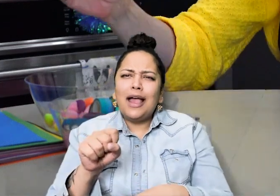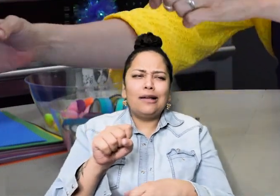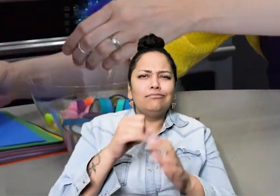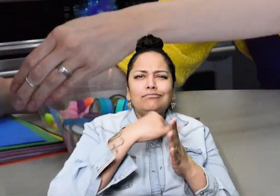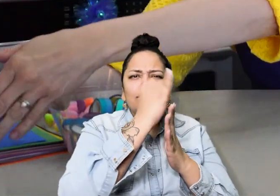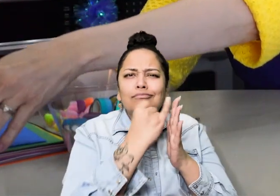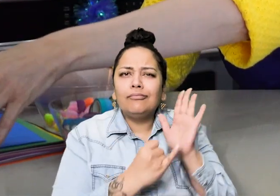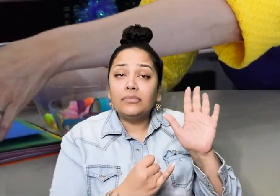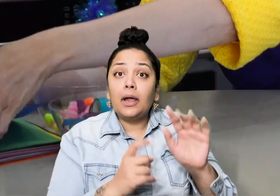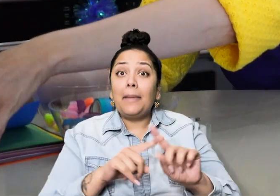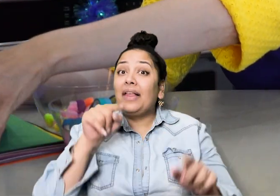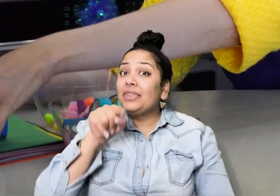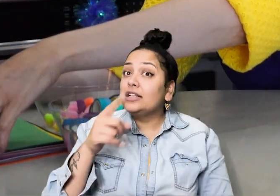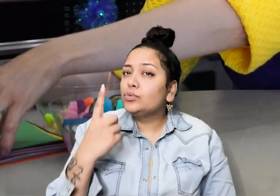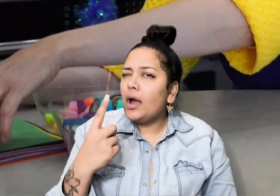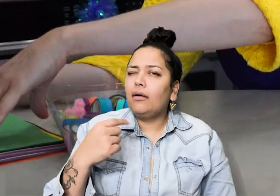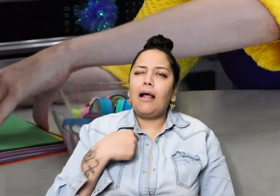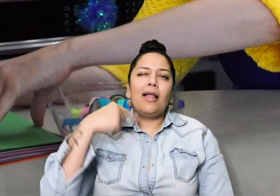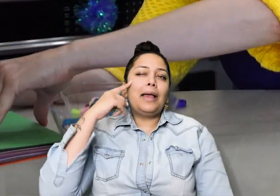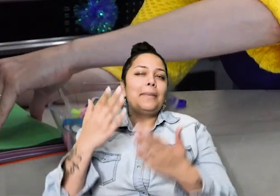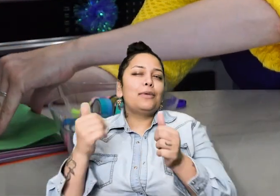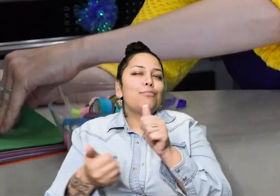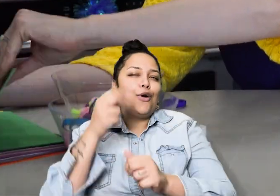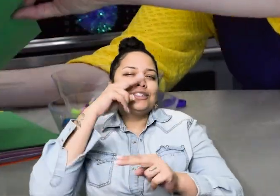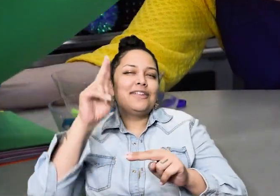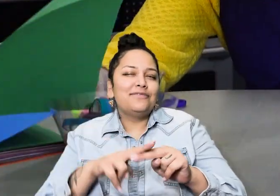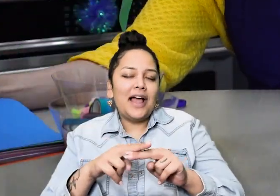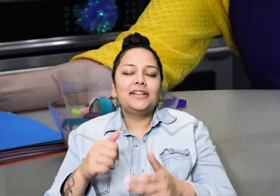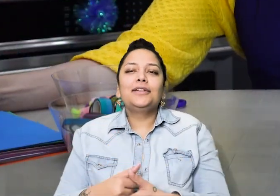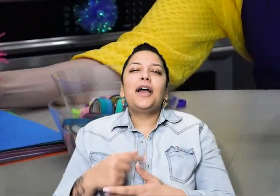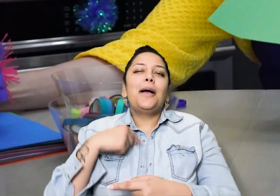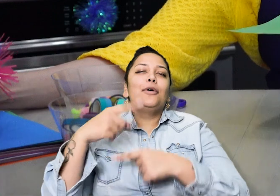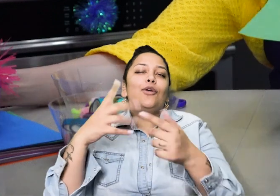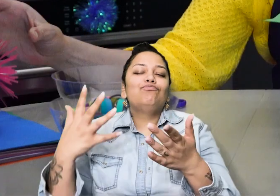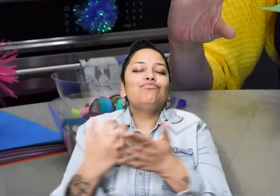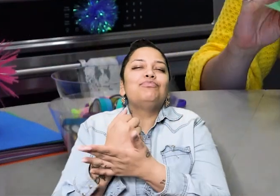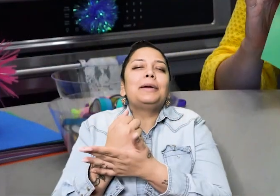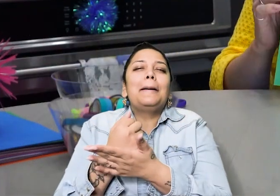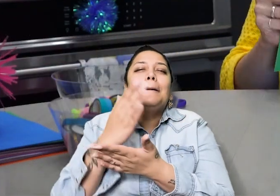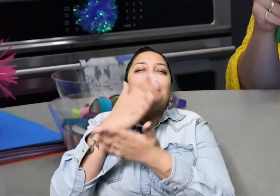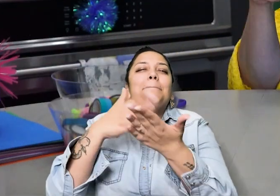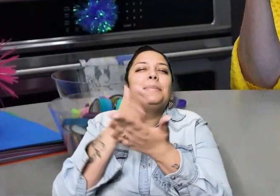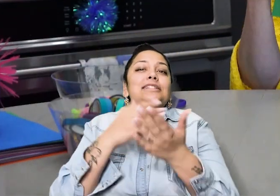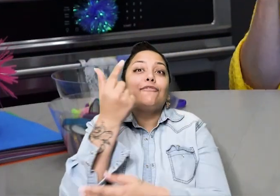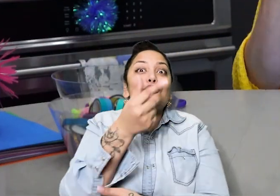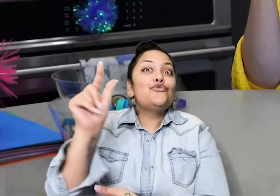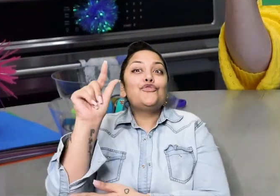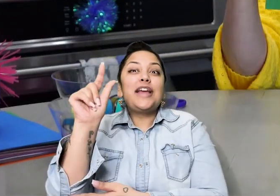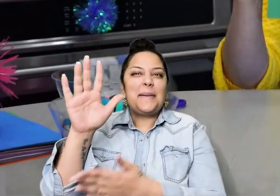you trace your palm for, but this one I think is maybe my most fun. So I'm gonna take a piece